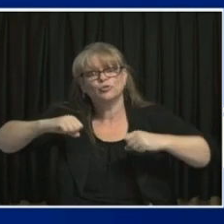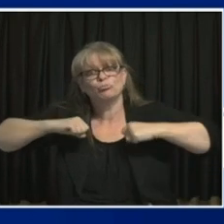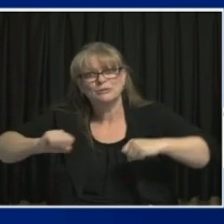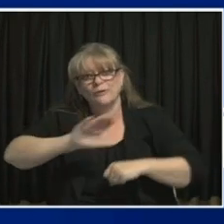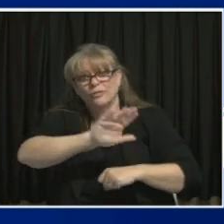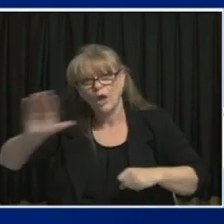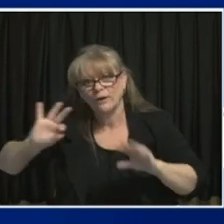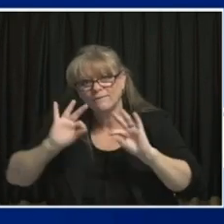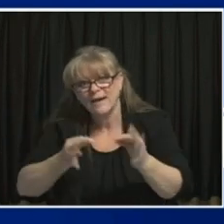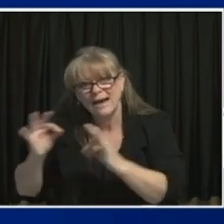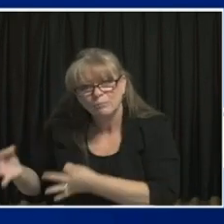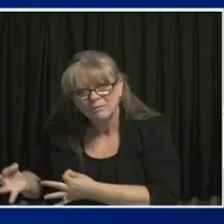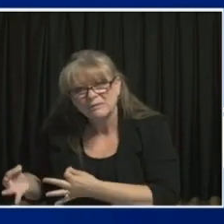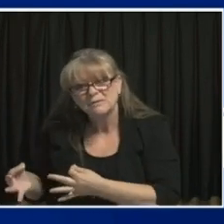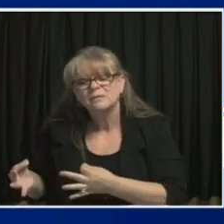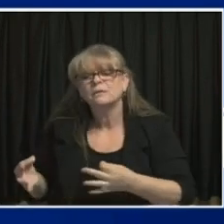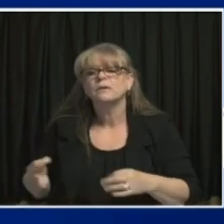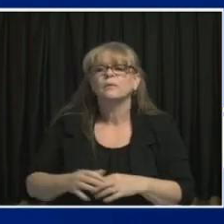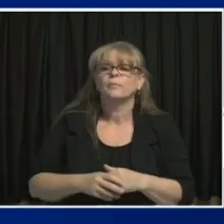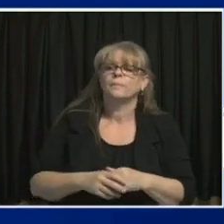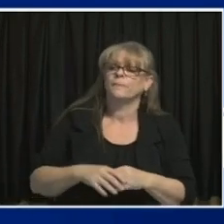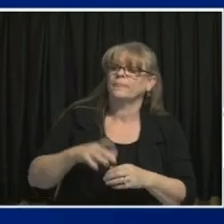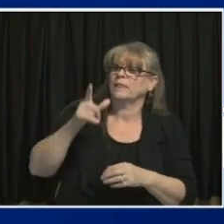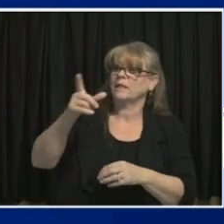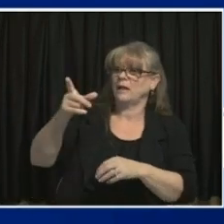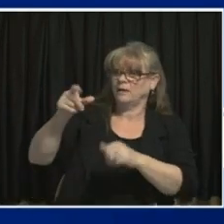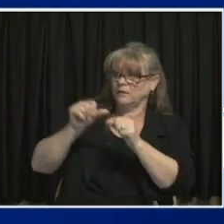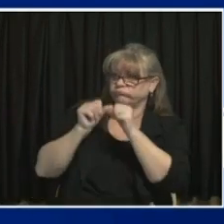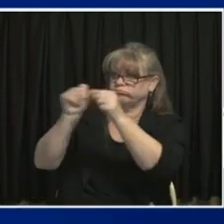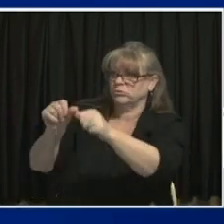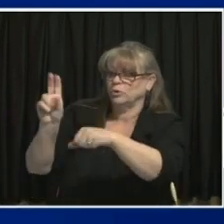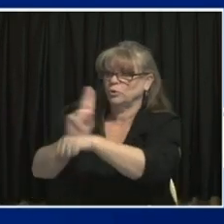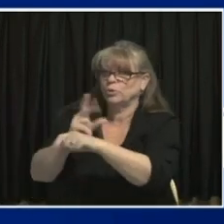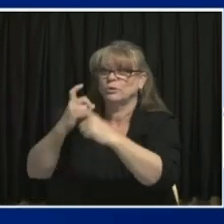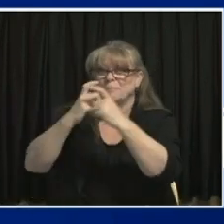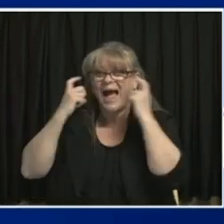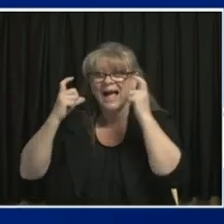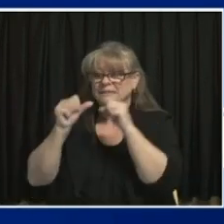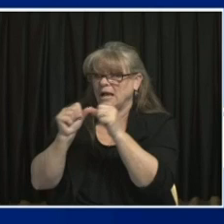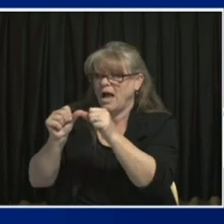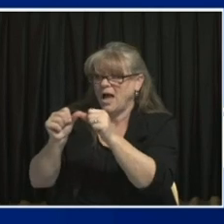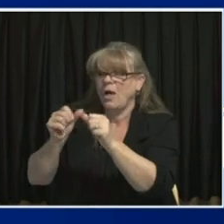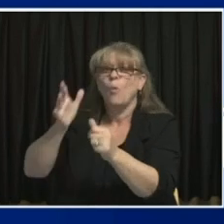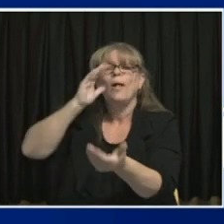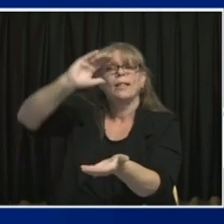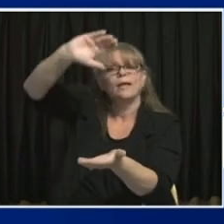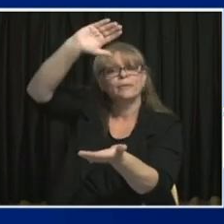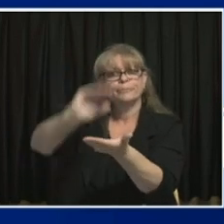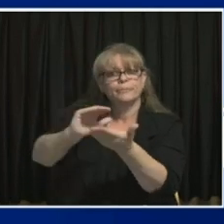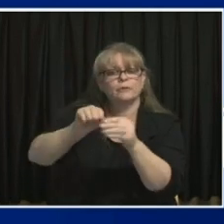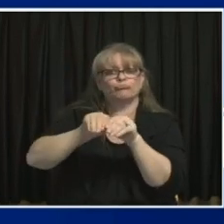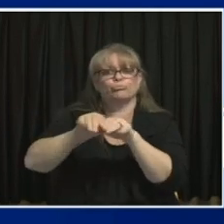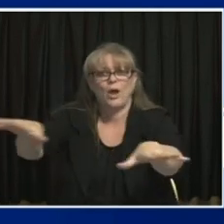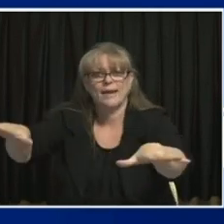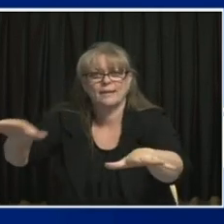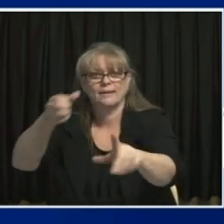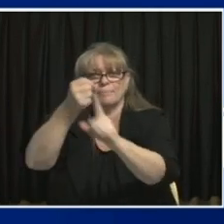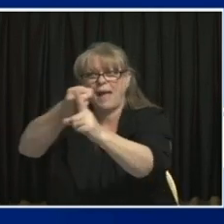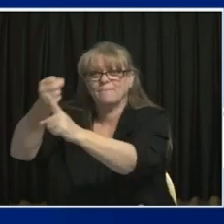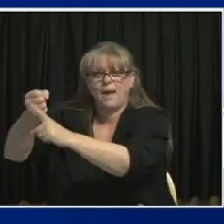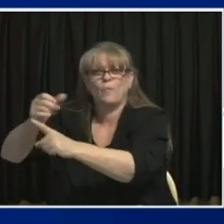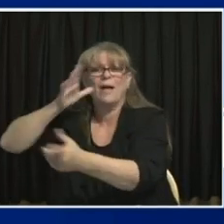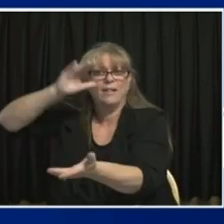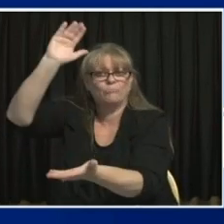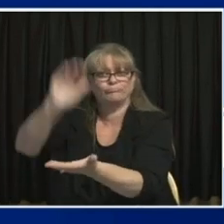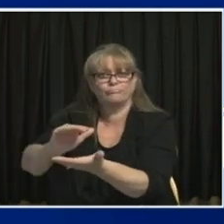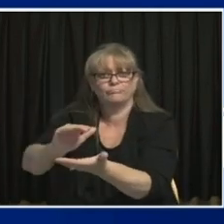disruption that comes from the healthcare data. I'm sharing this decision-making timeline because I want to be as transparent as possible as to what the next few weeks